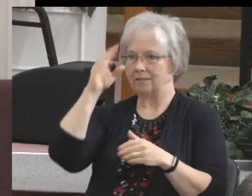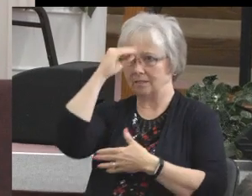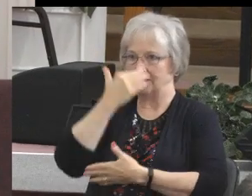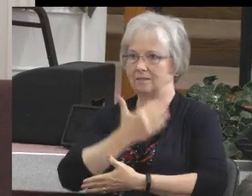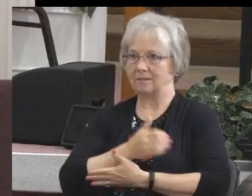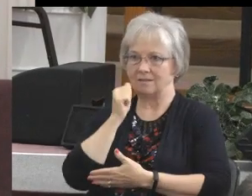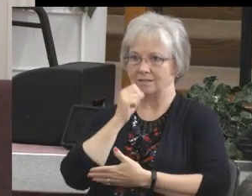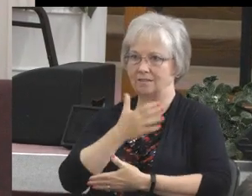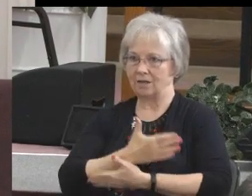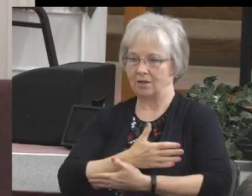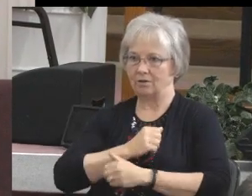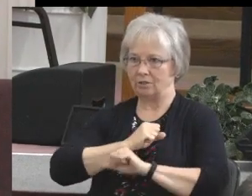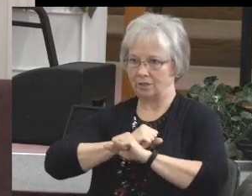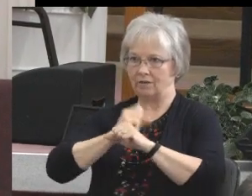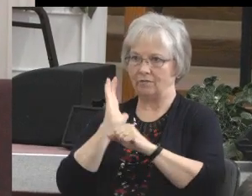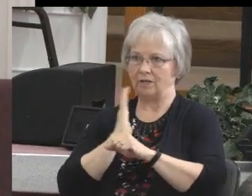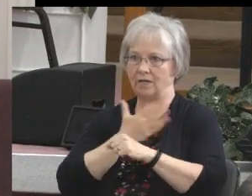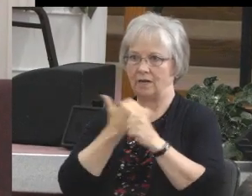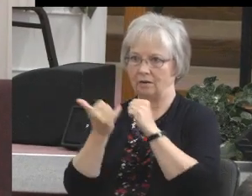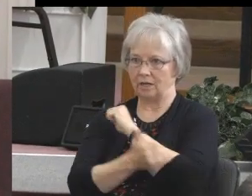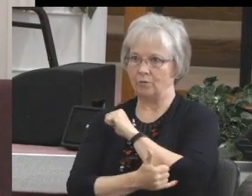country since they were first born.